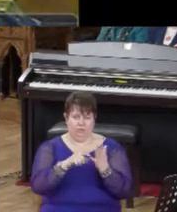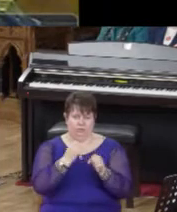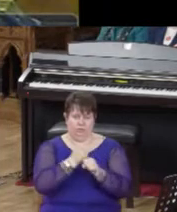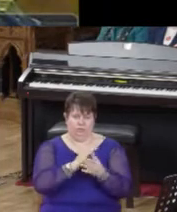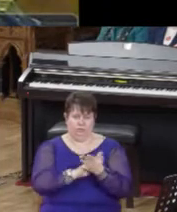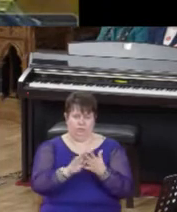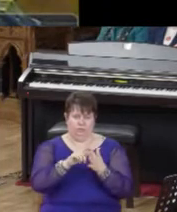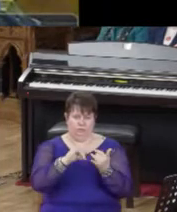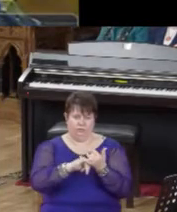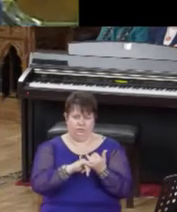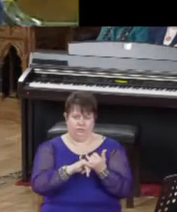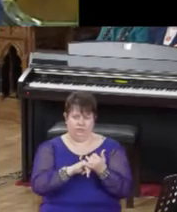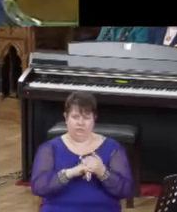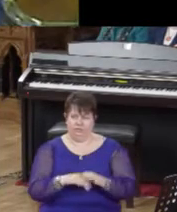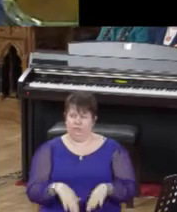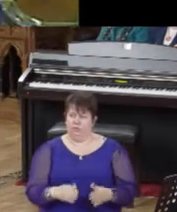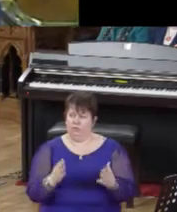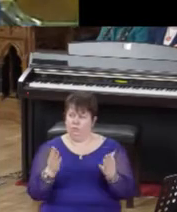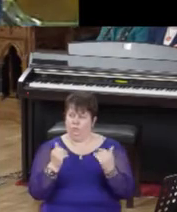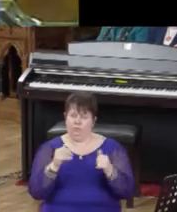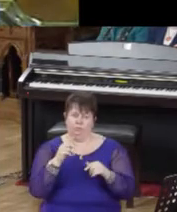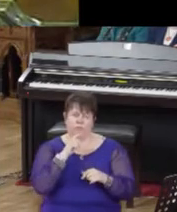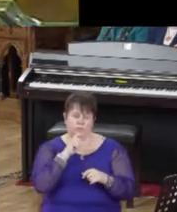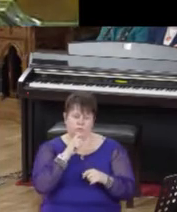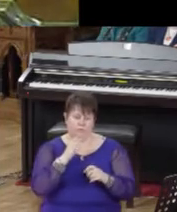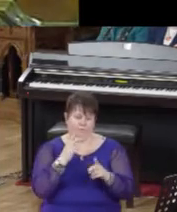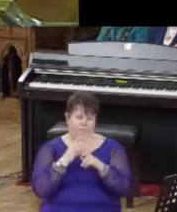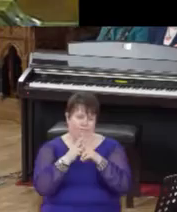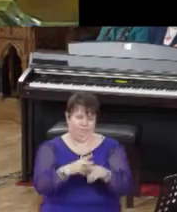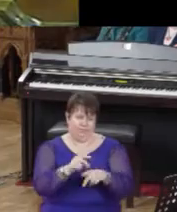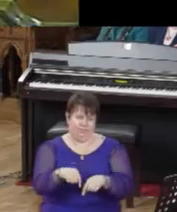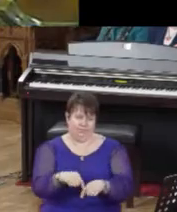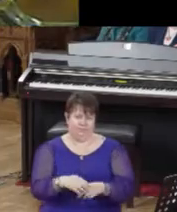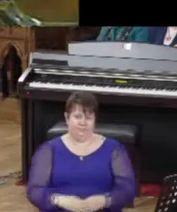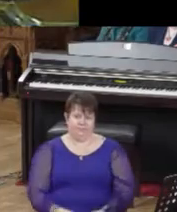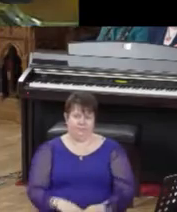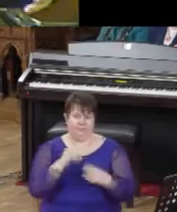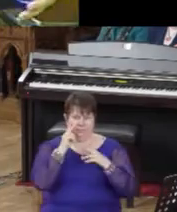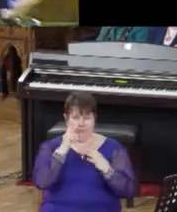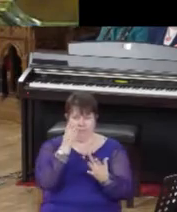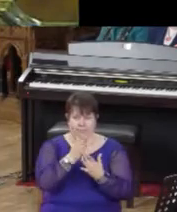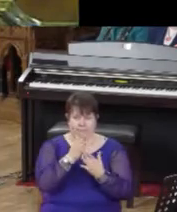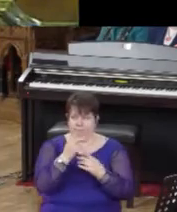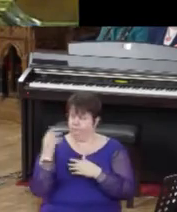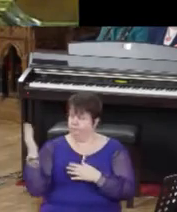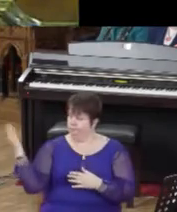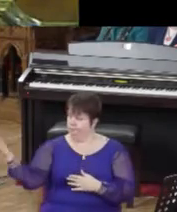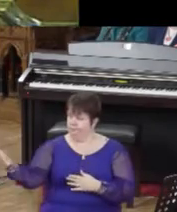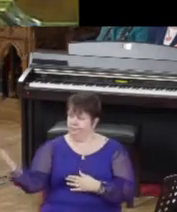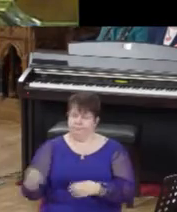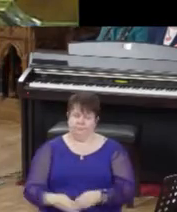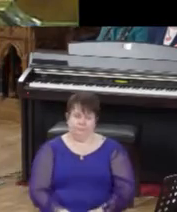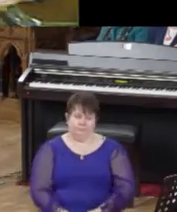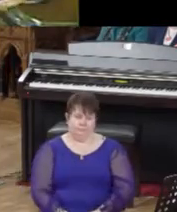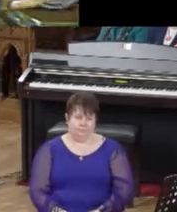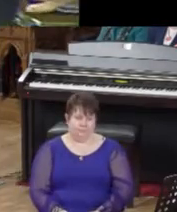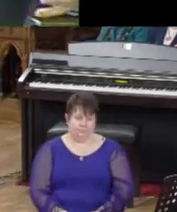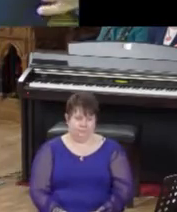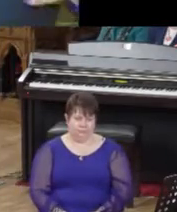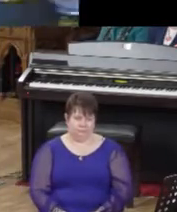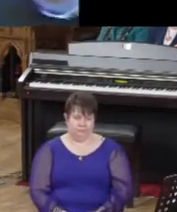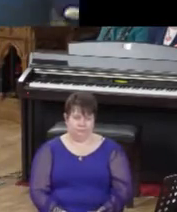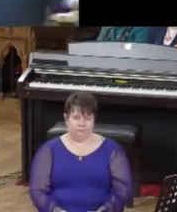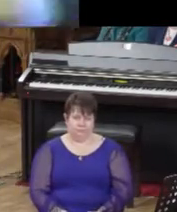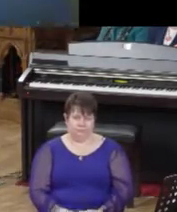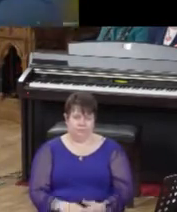And we especially welcome you if you're visiting us. You'll see in the centre section where the kids of our Sunday school normally sit,